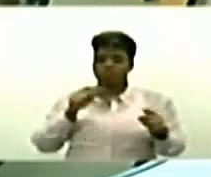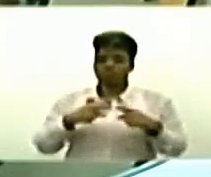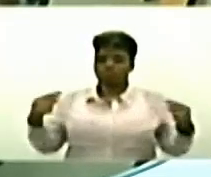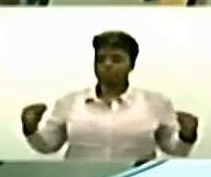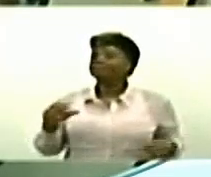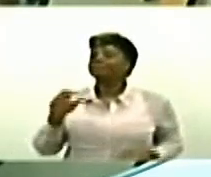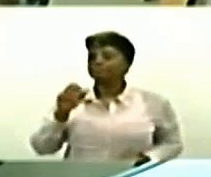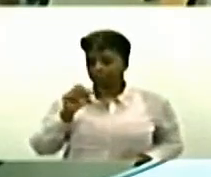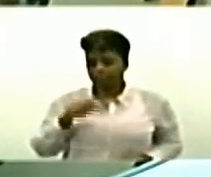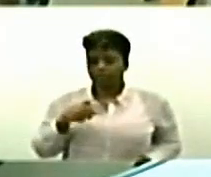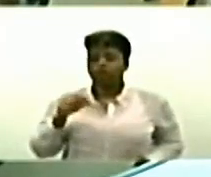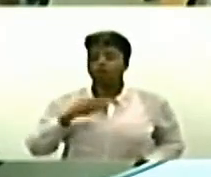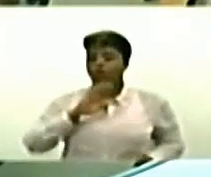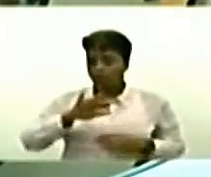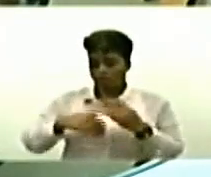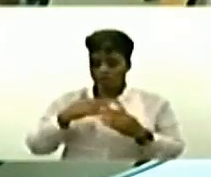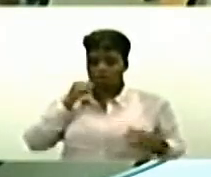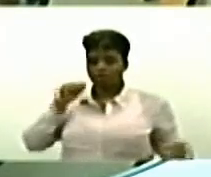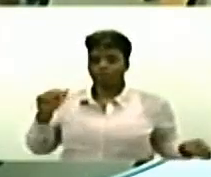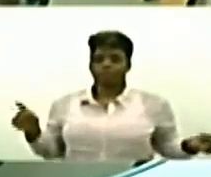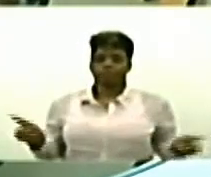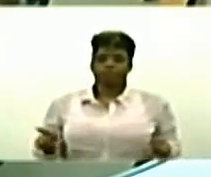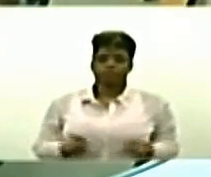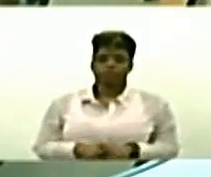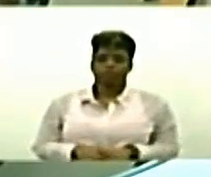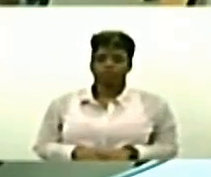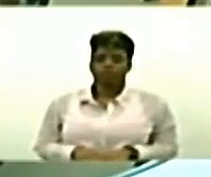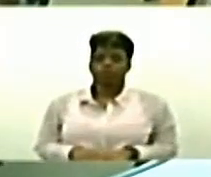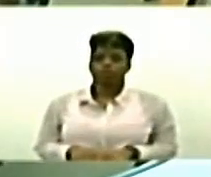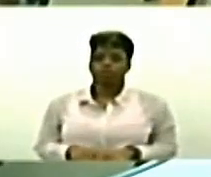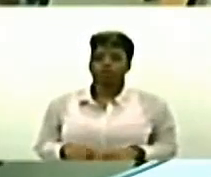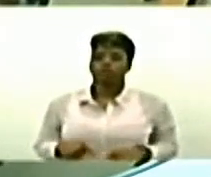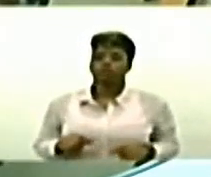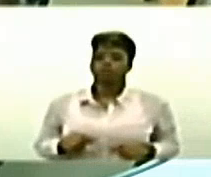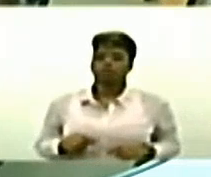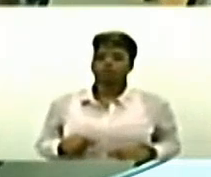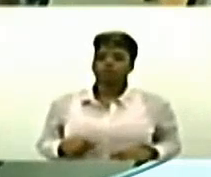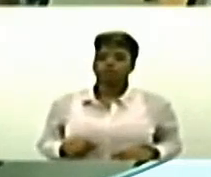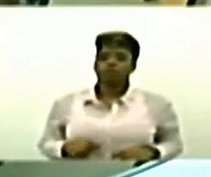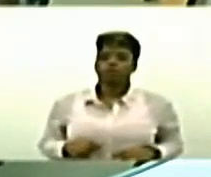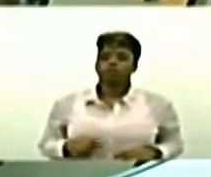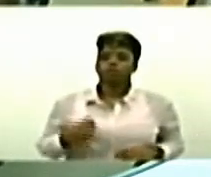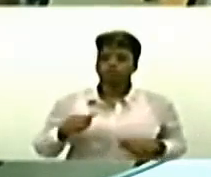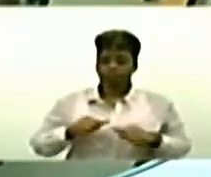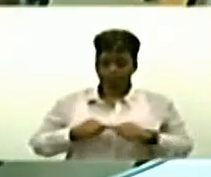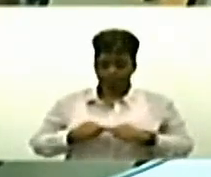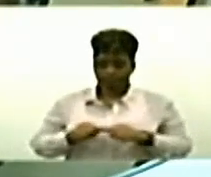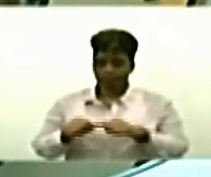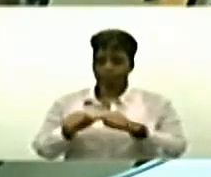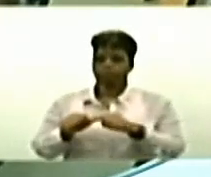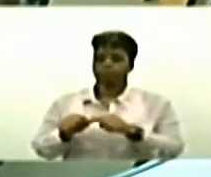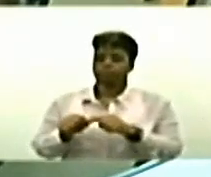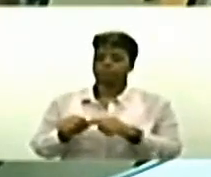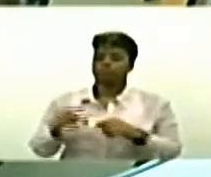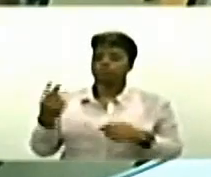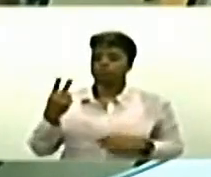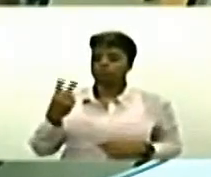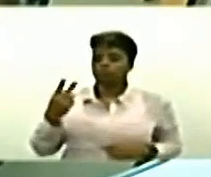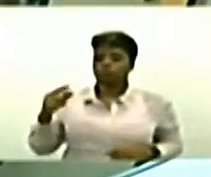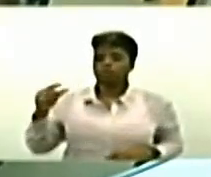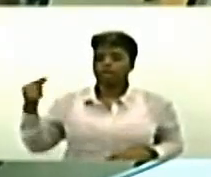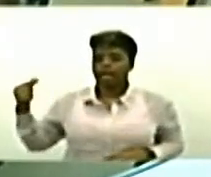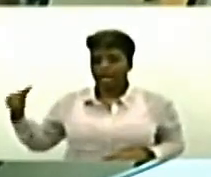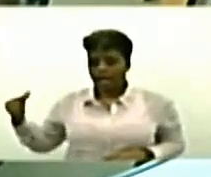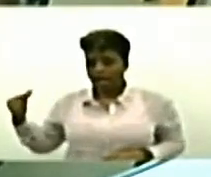ayes have it. The ayes do have it. So the House Committee is constituted by Senators Winston Garraway